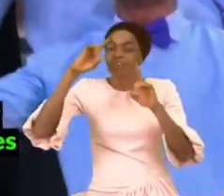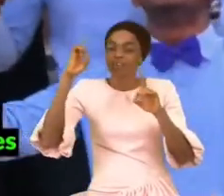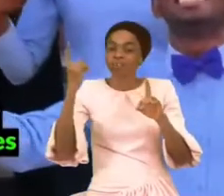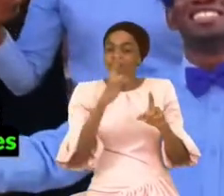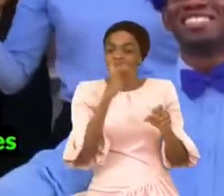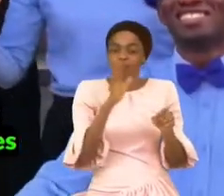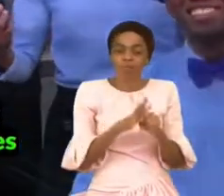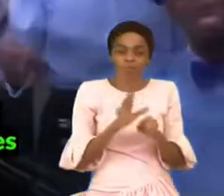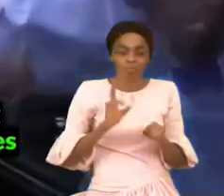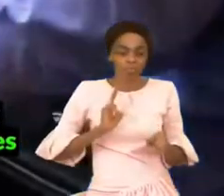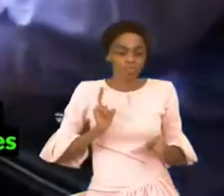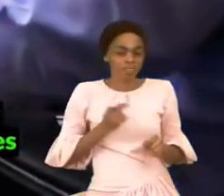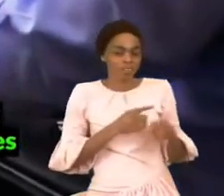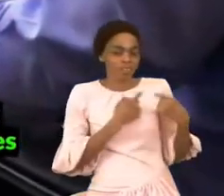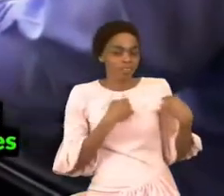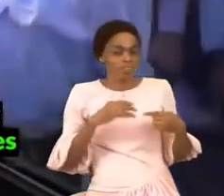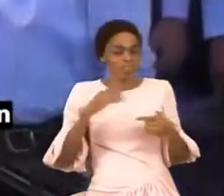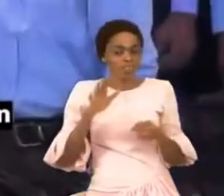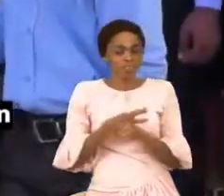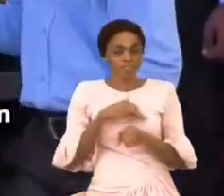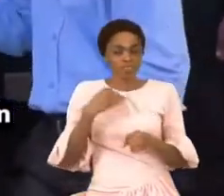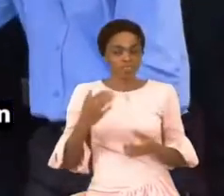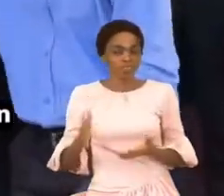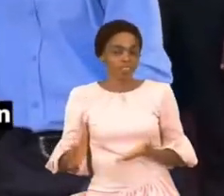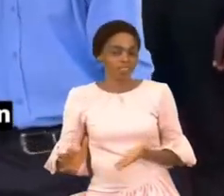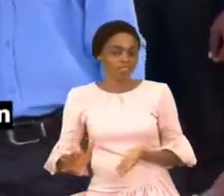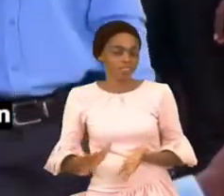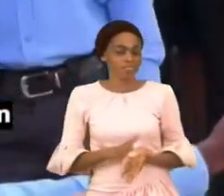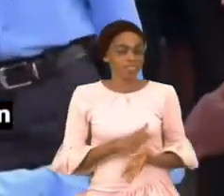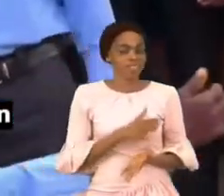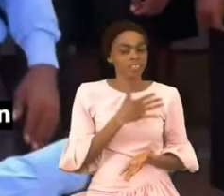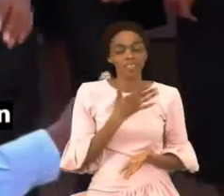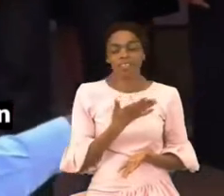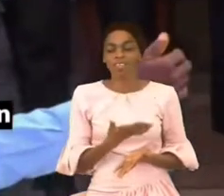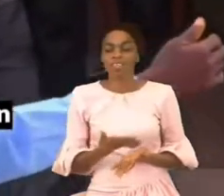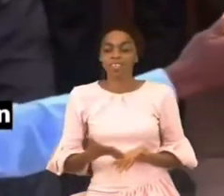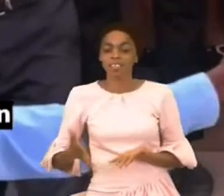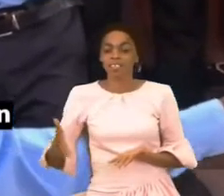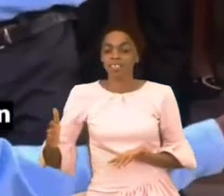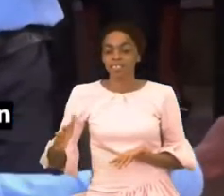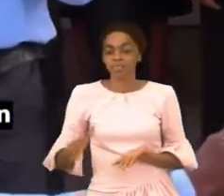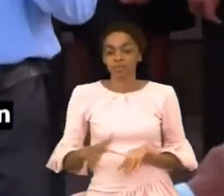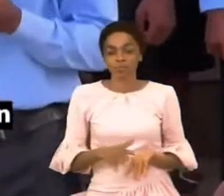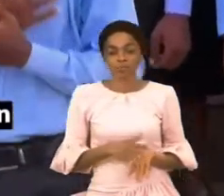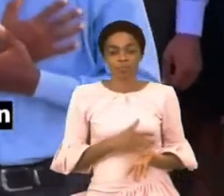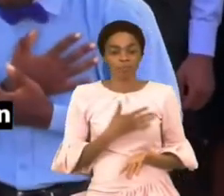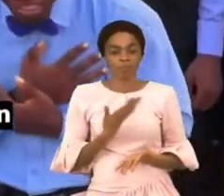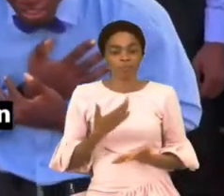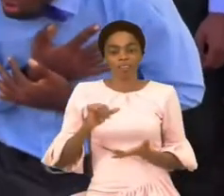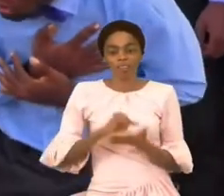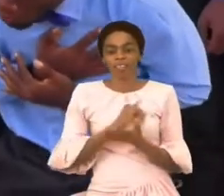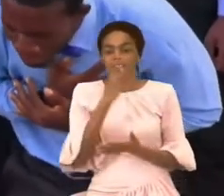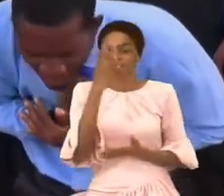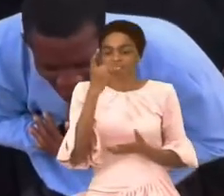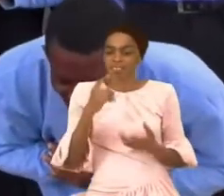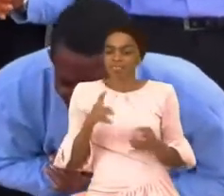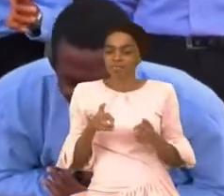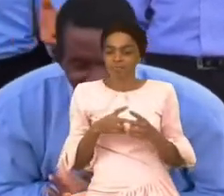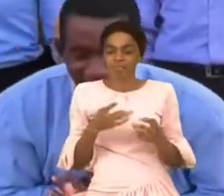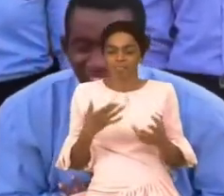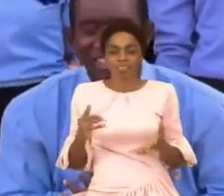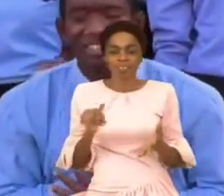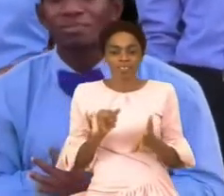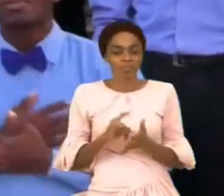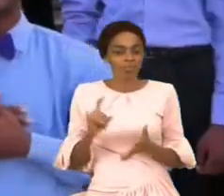full of singing. That the very thing that once brought a lot of pain. Just give